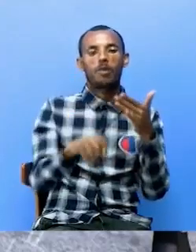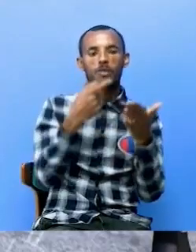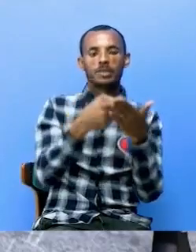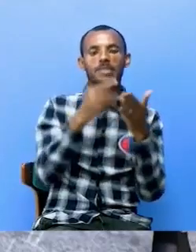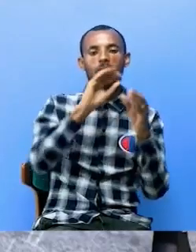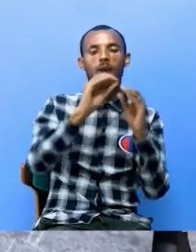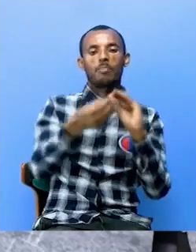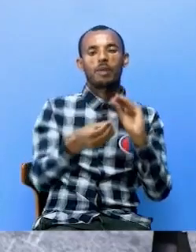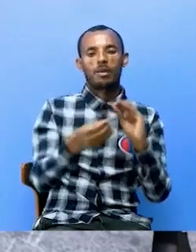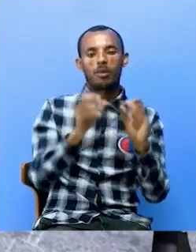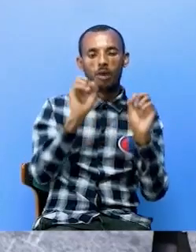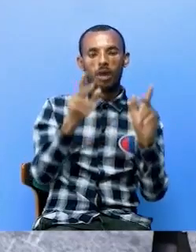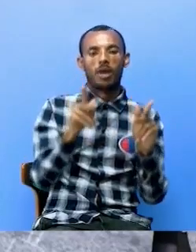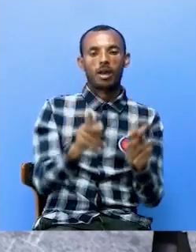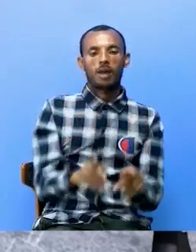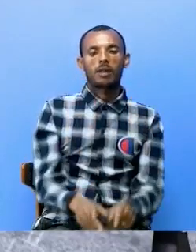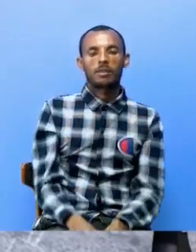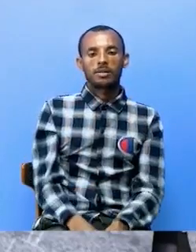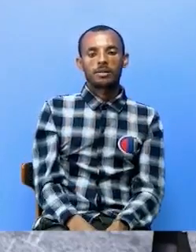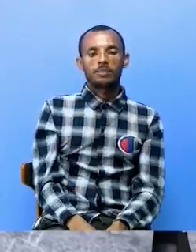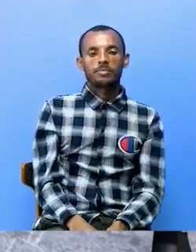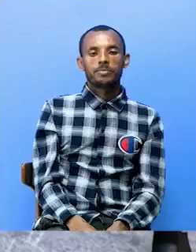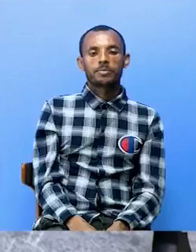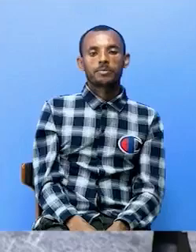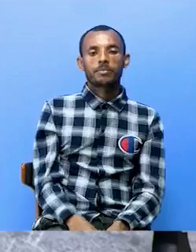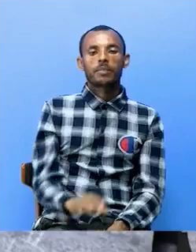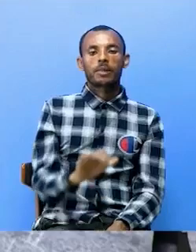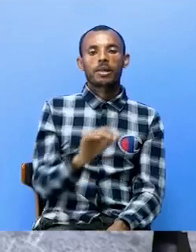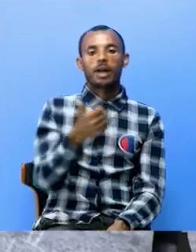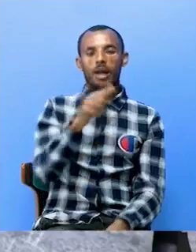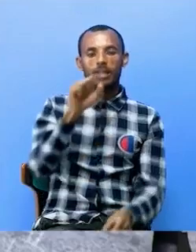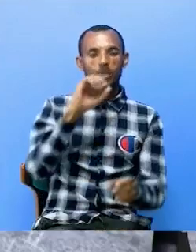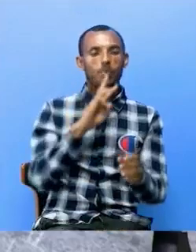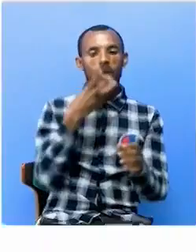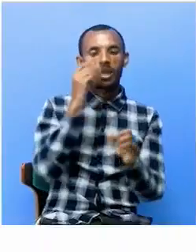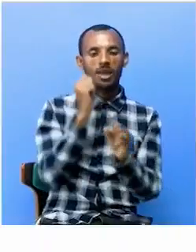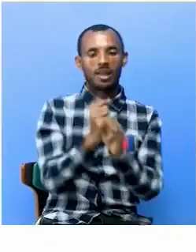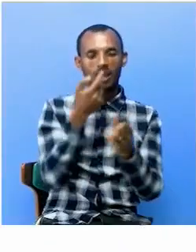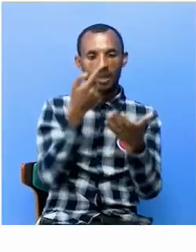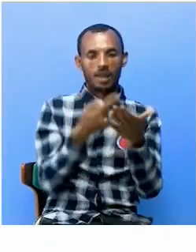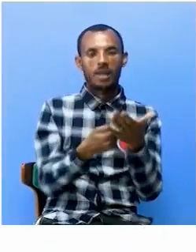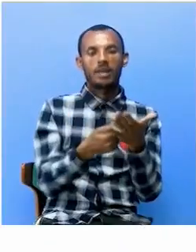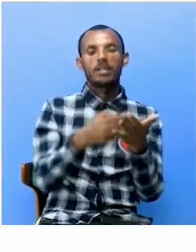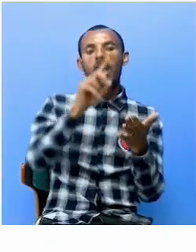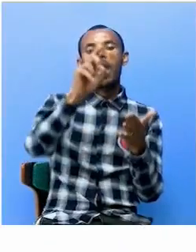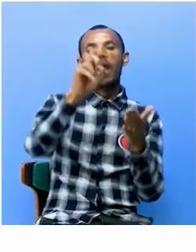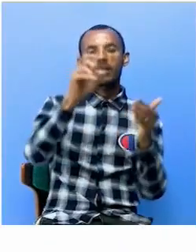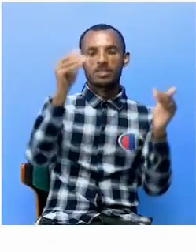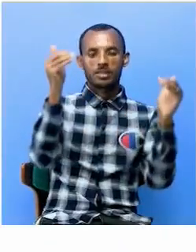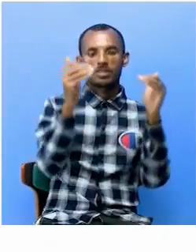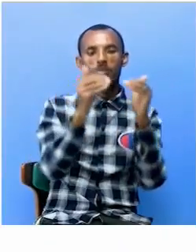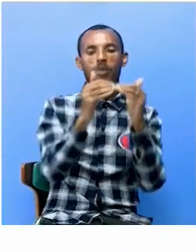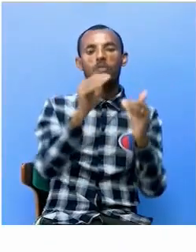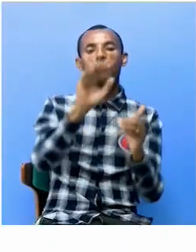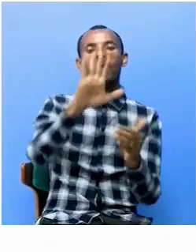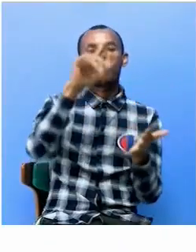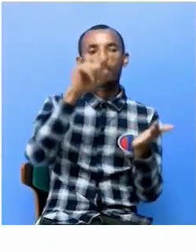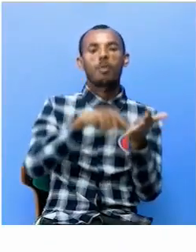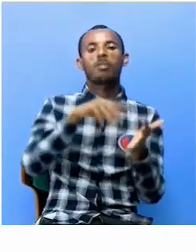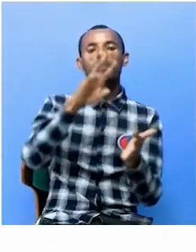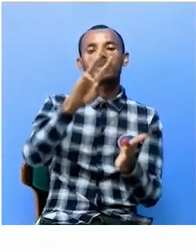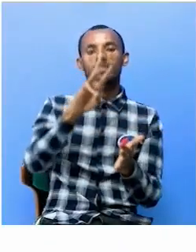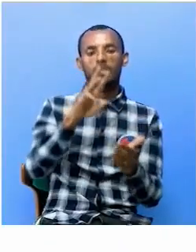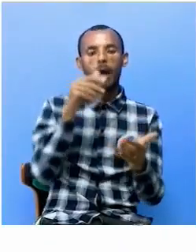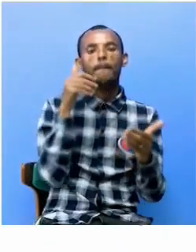number. Okay, as we did here, x is equal to 5.6